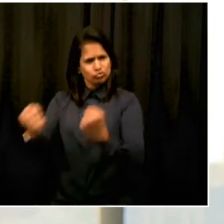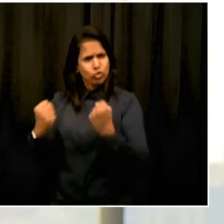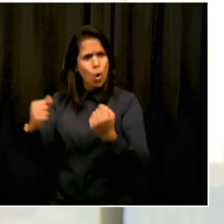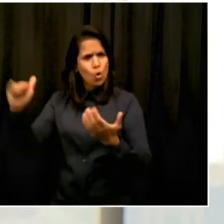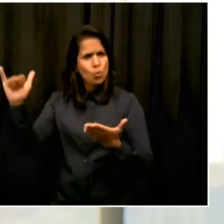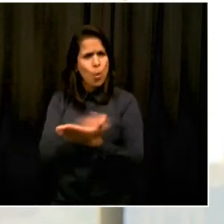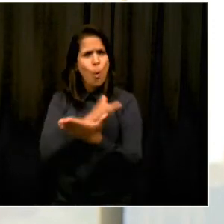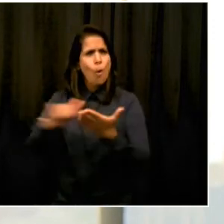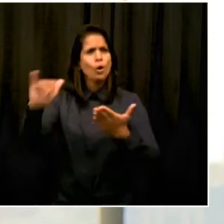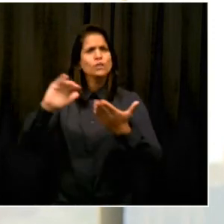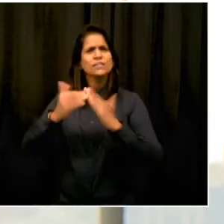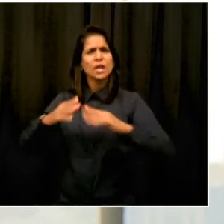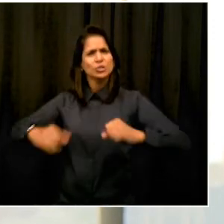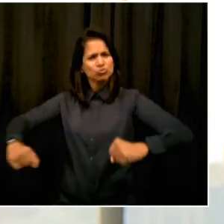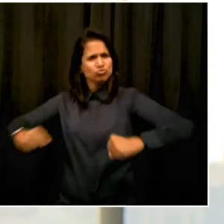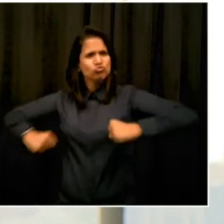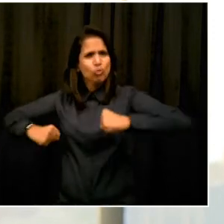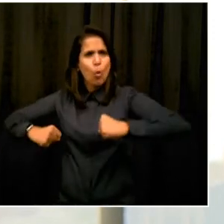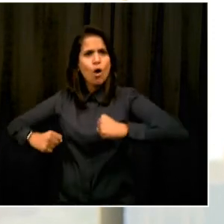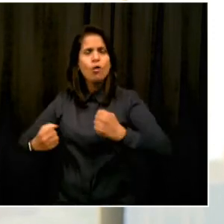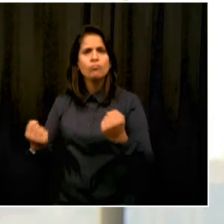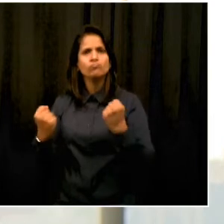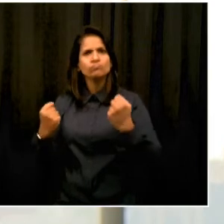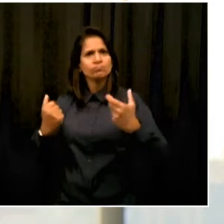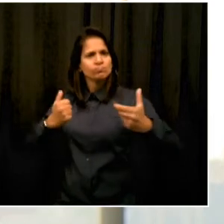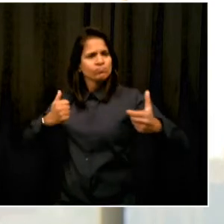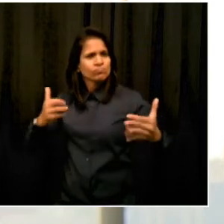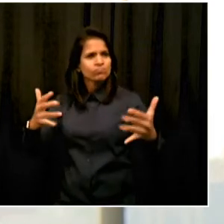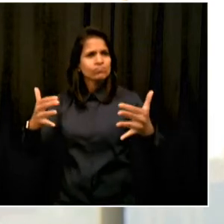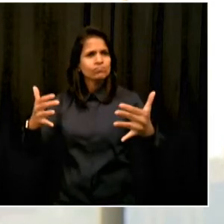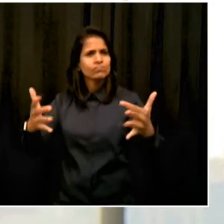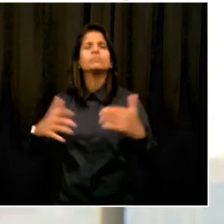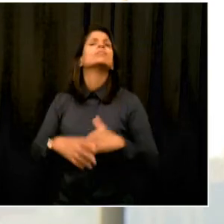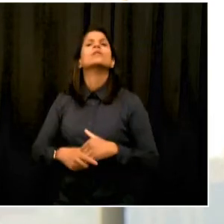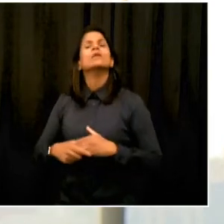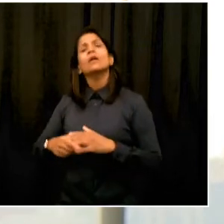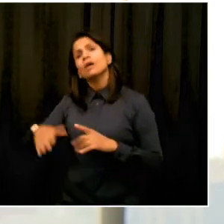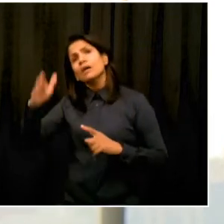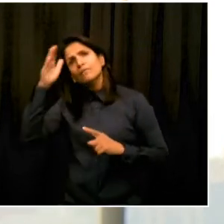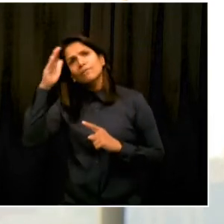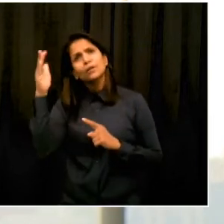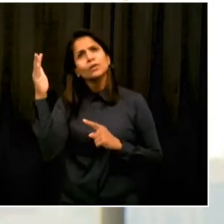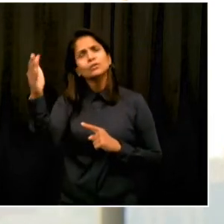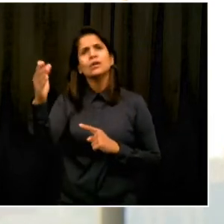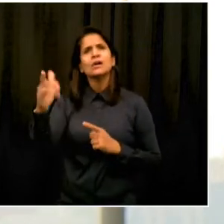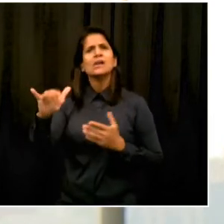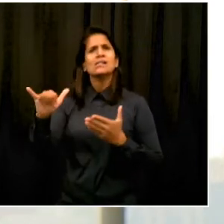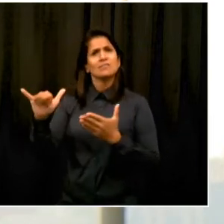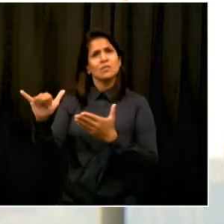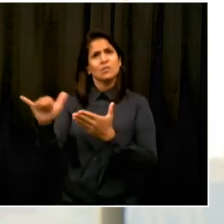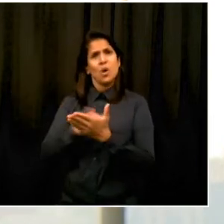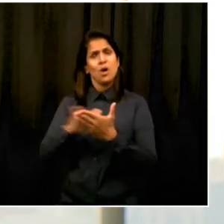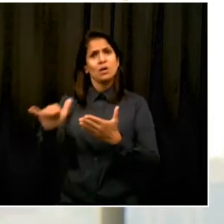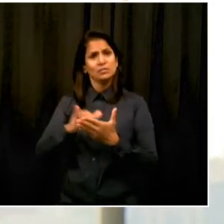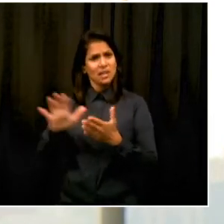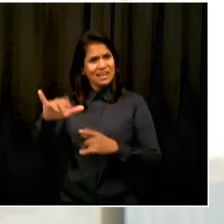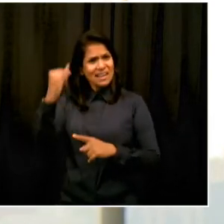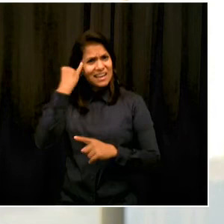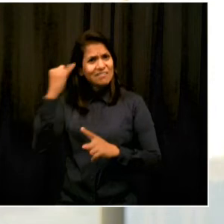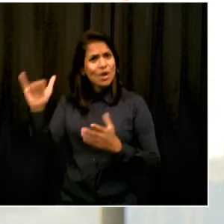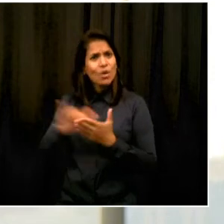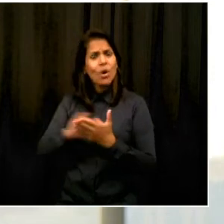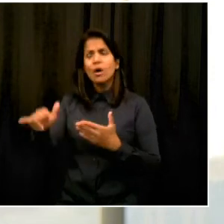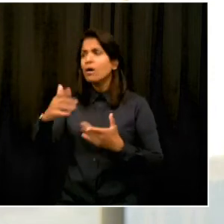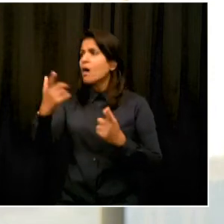the scene. No city will be more ready than New York City. It means that the models we create